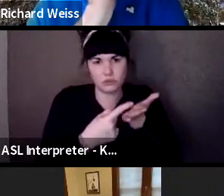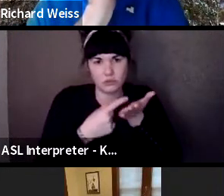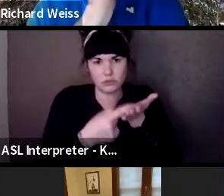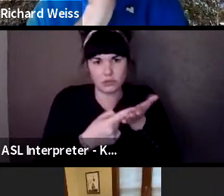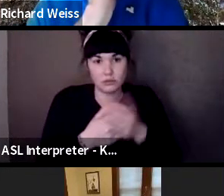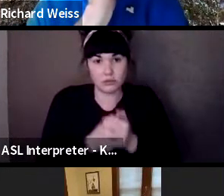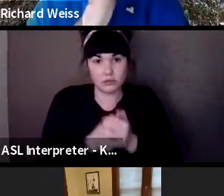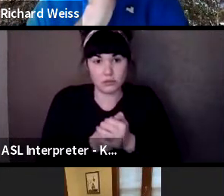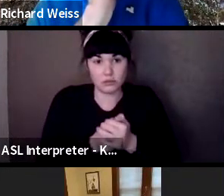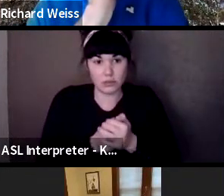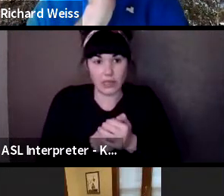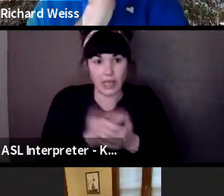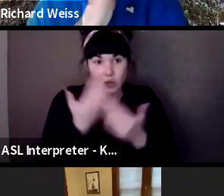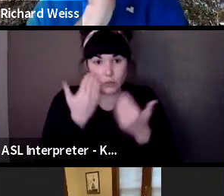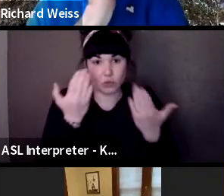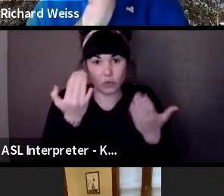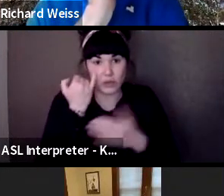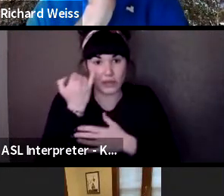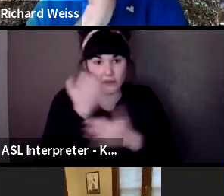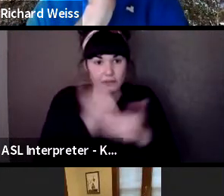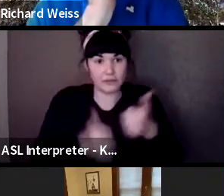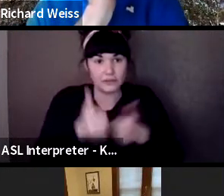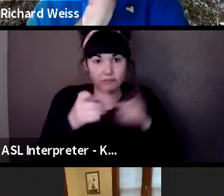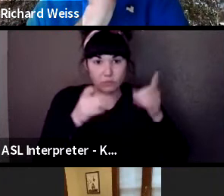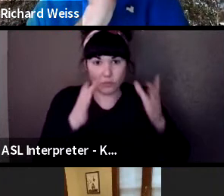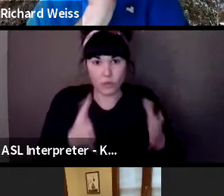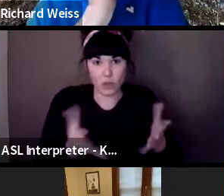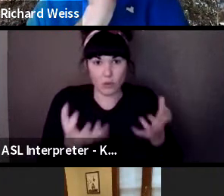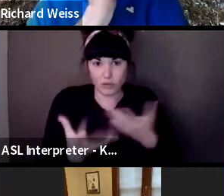the budget conversations. So.